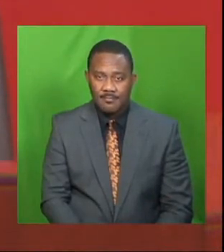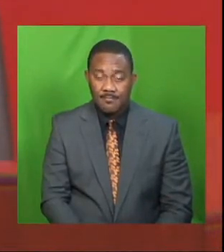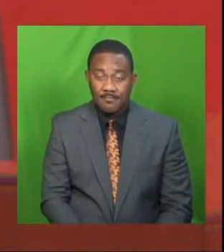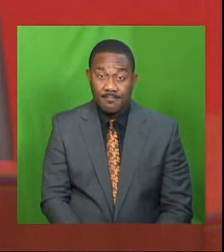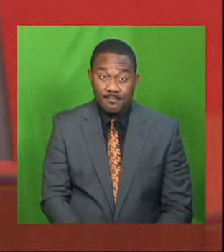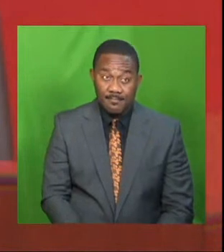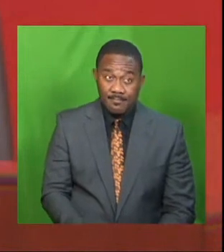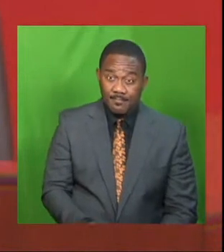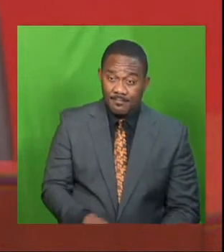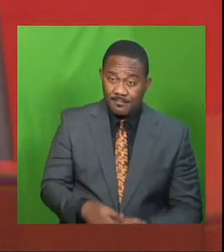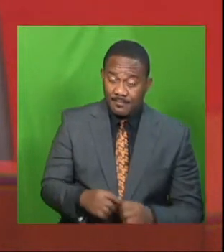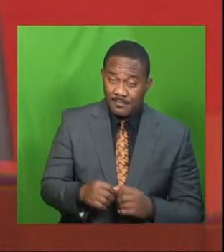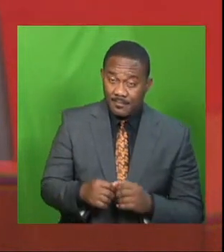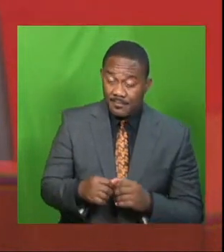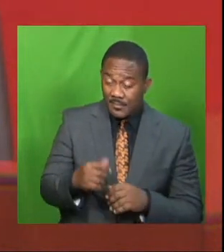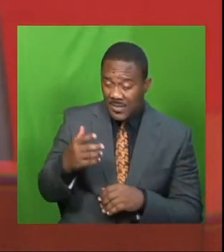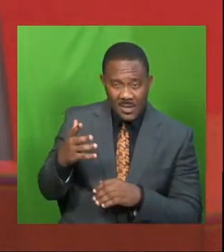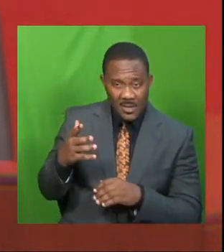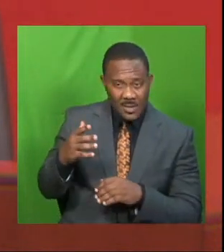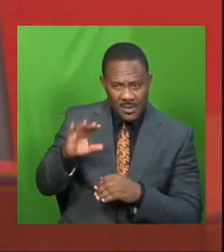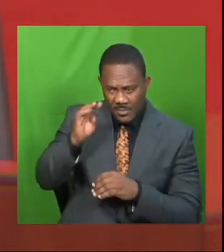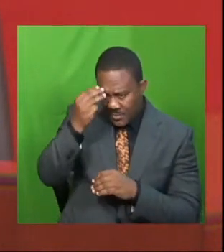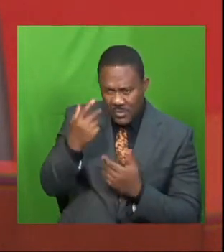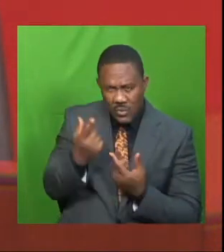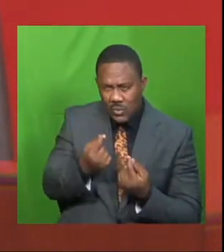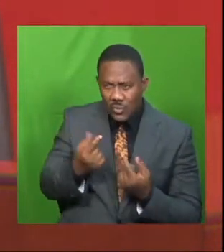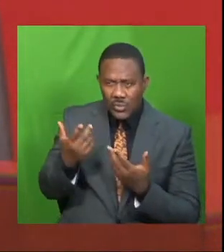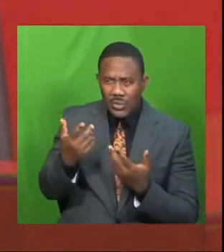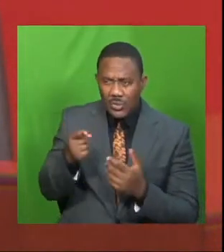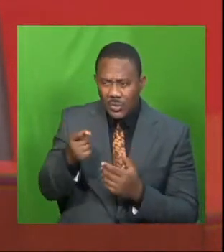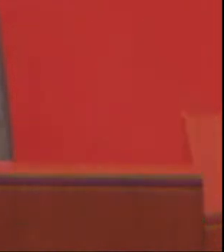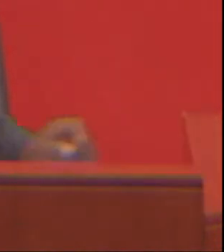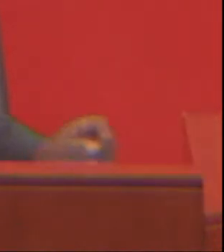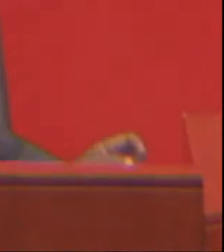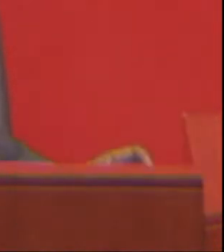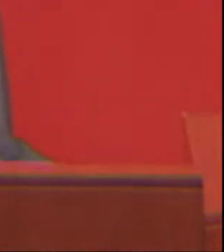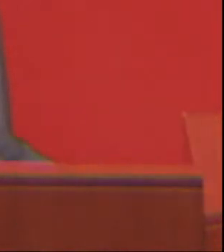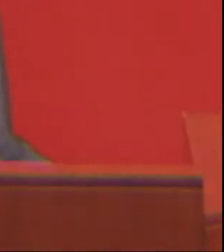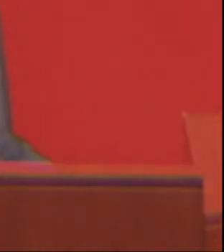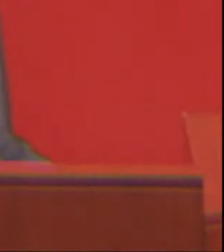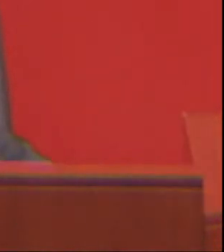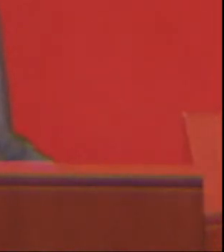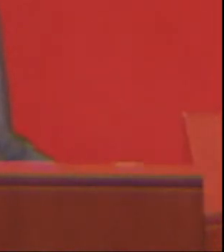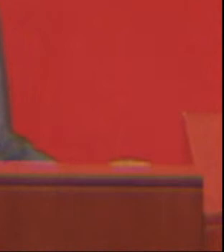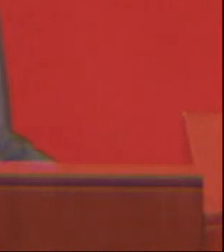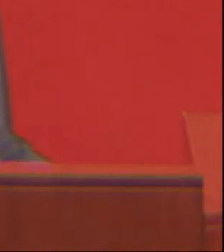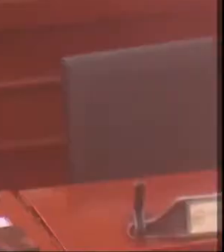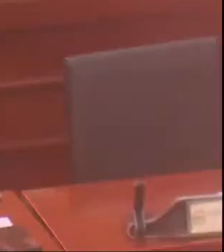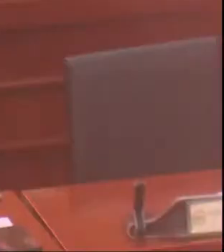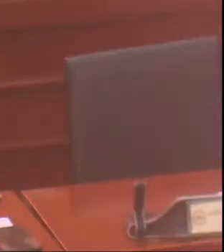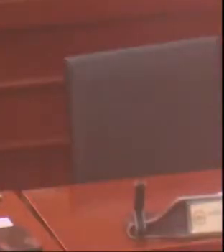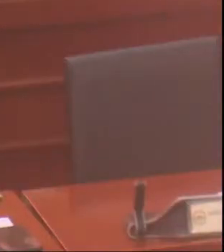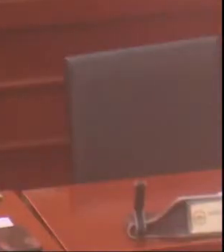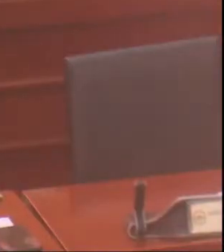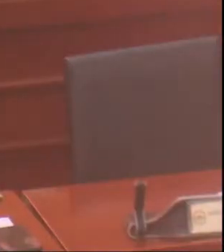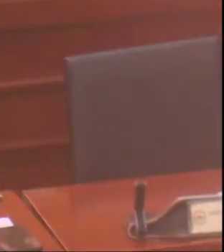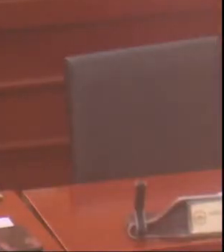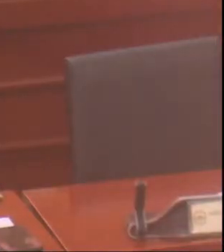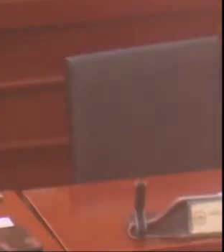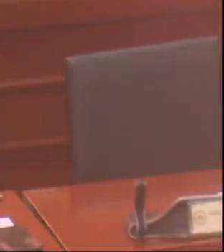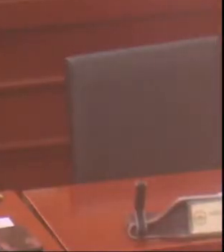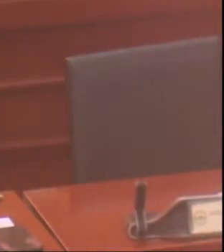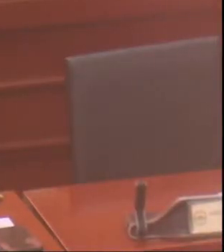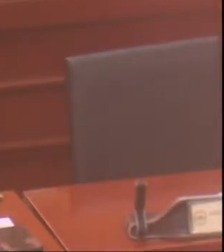the steps the ministry is taking to end the perennial shortage of premix fuel in Pro East,